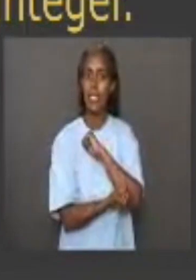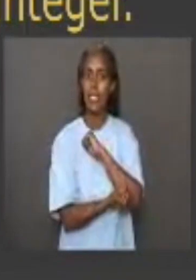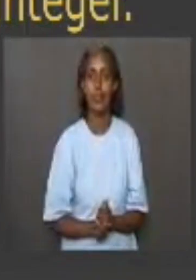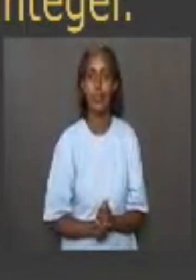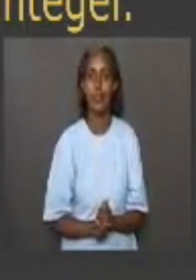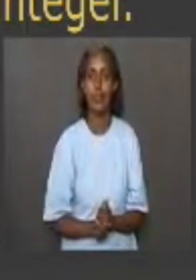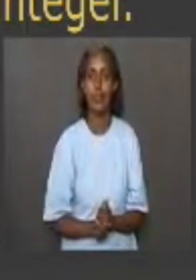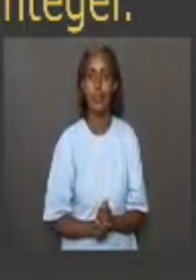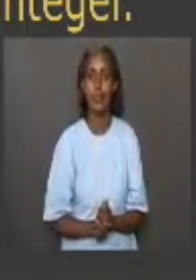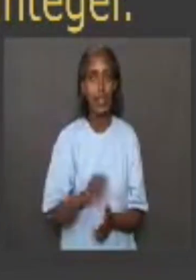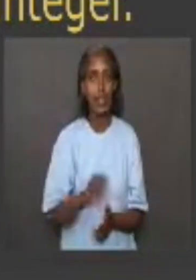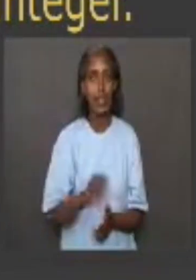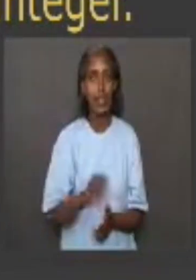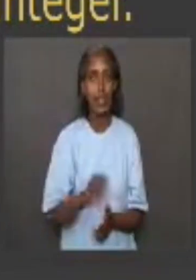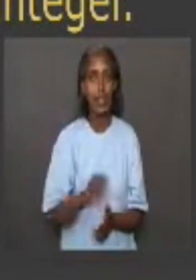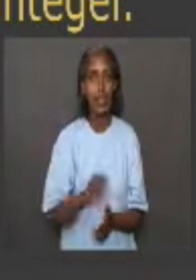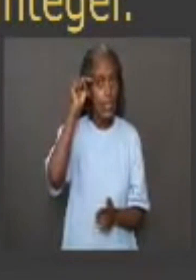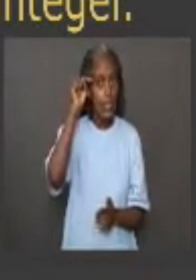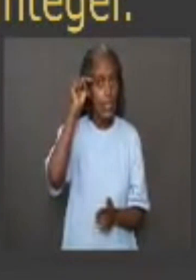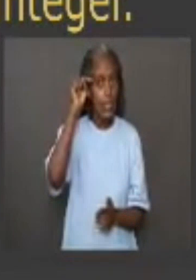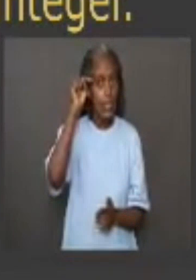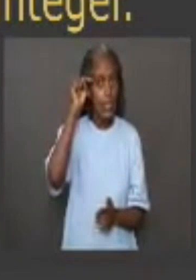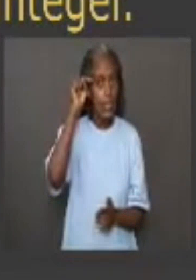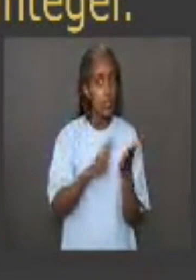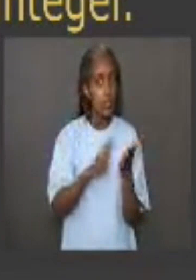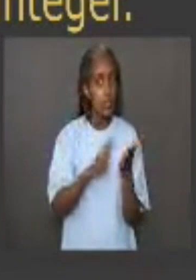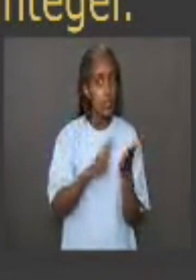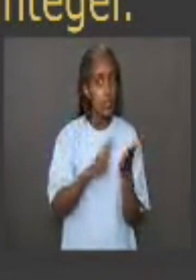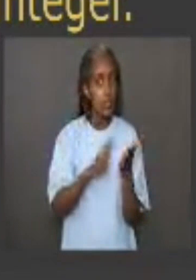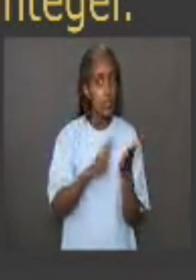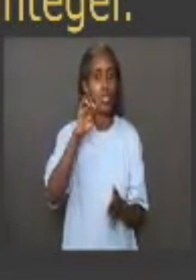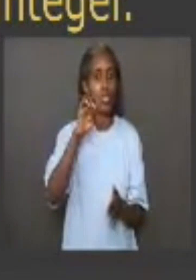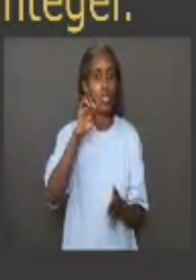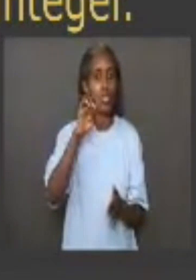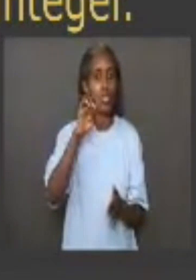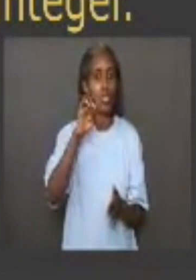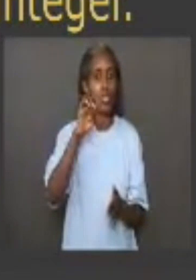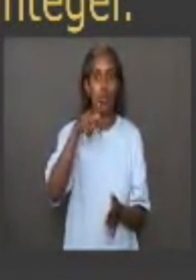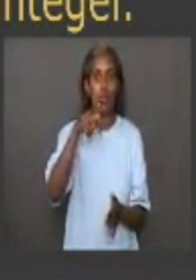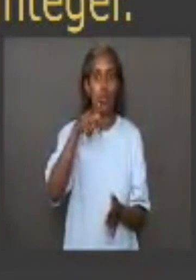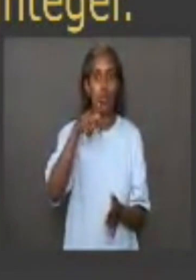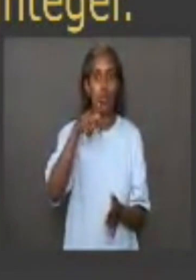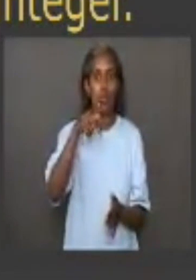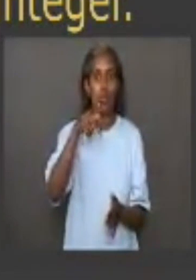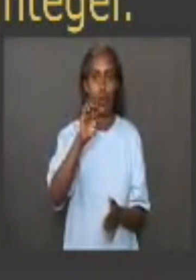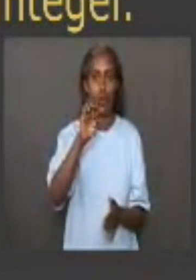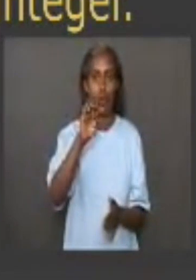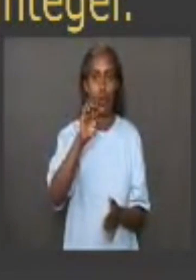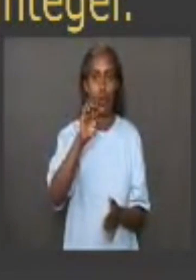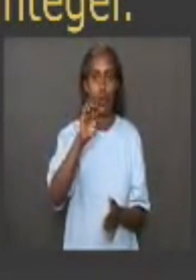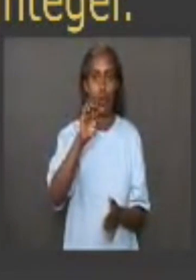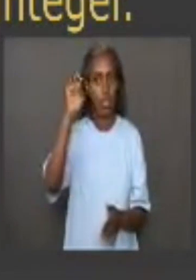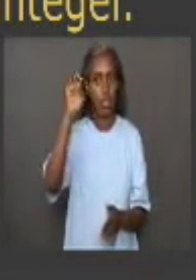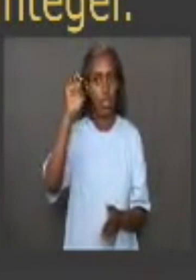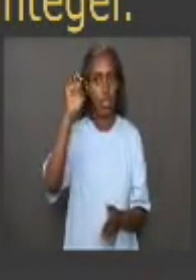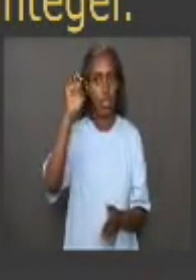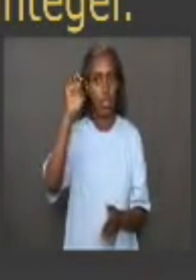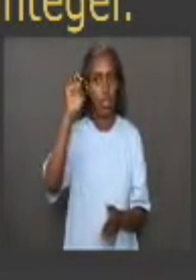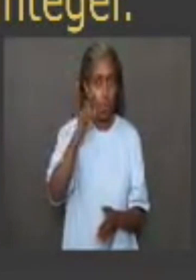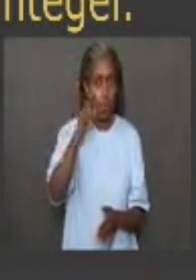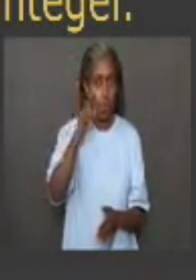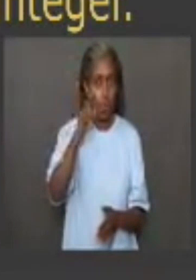N is referred to as the exponent or power